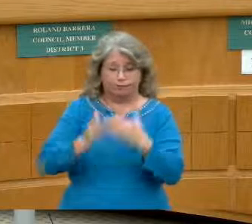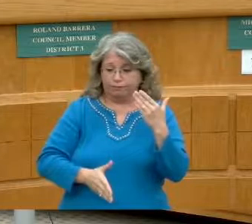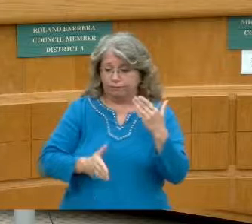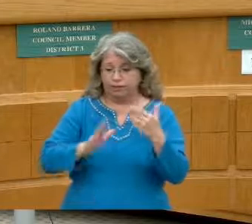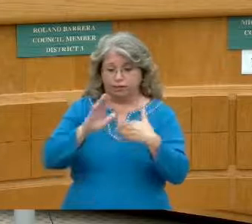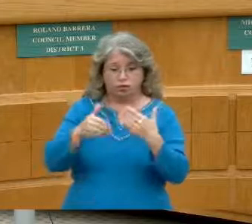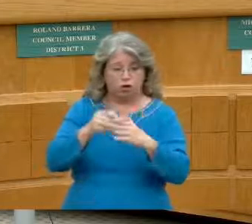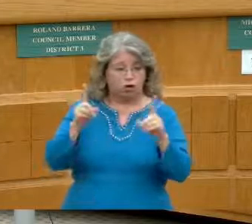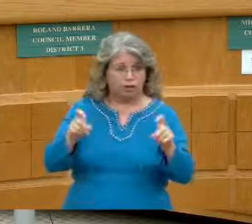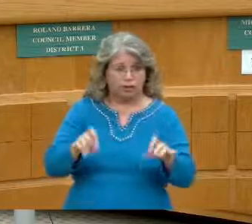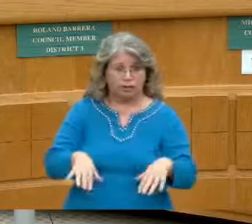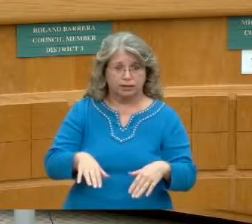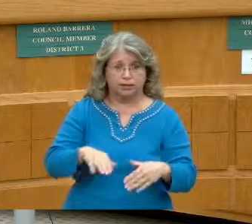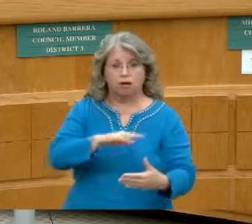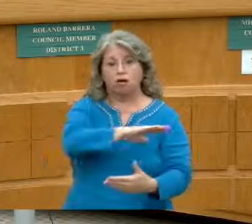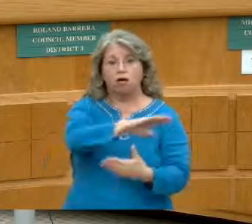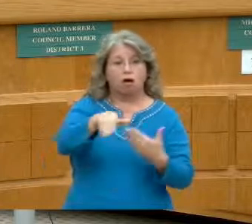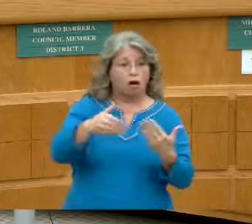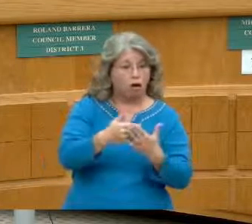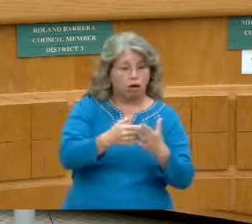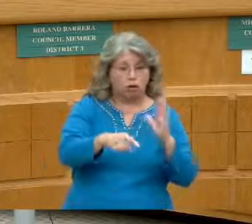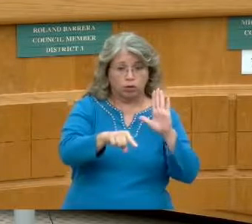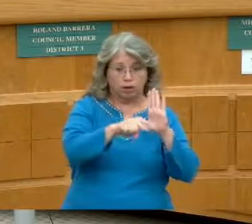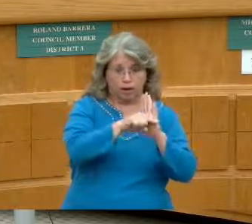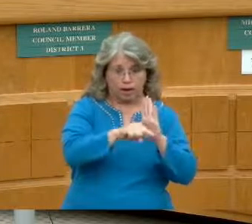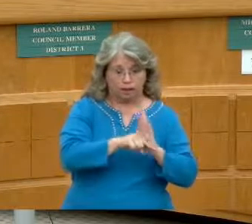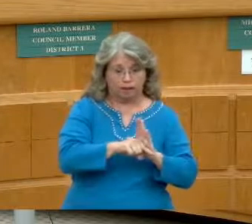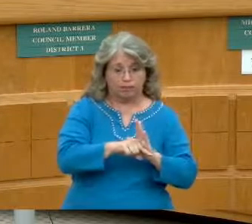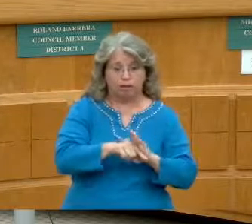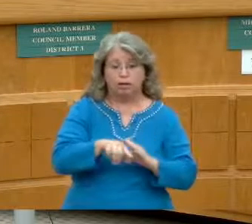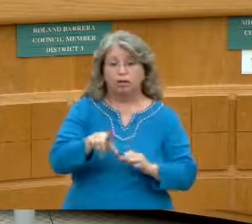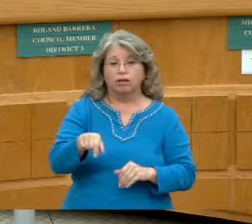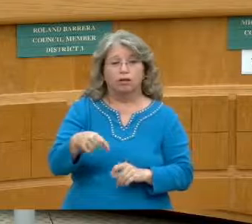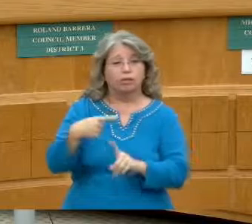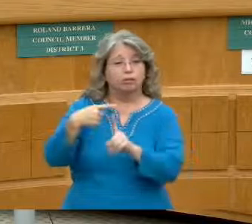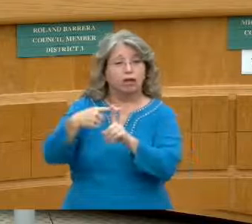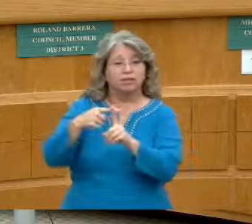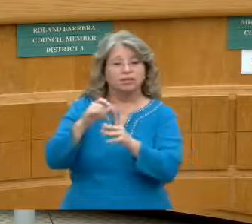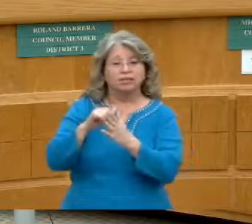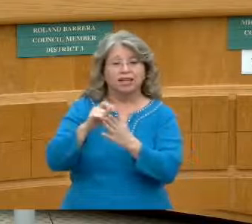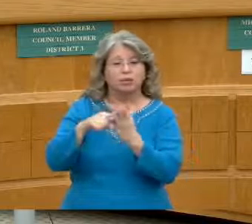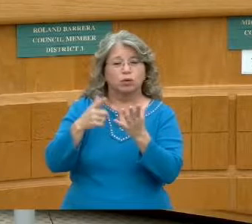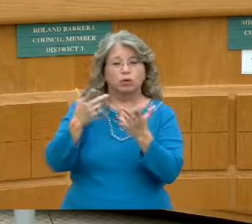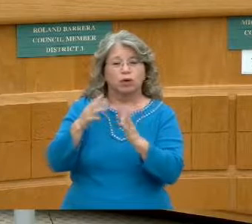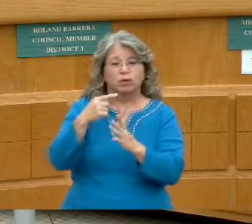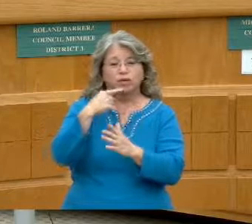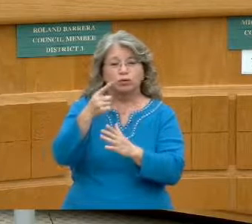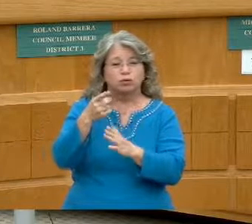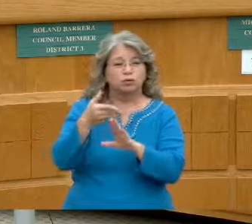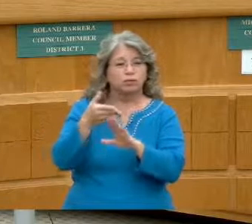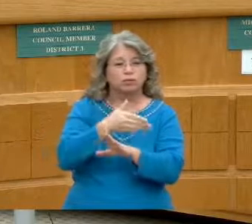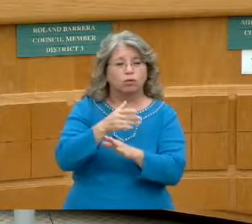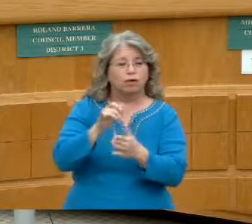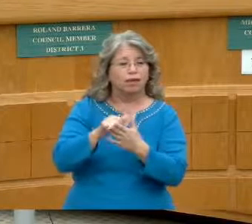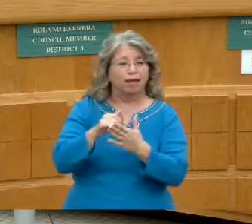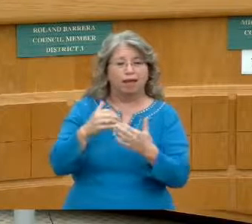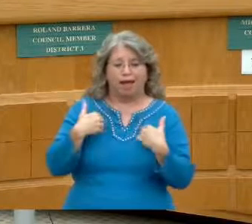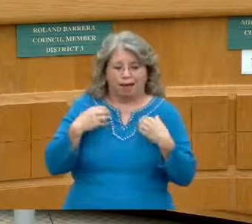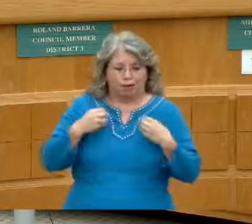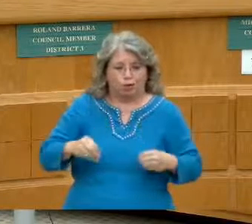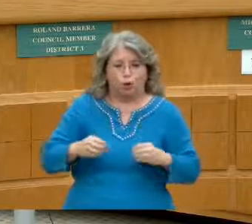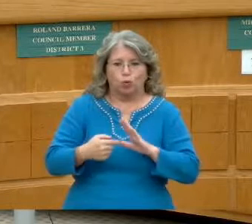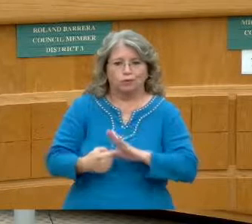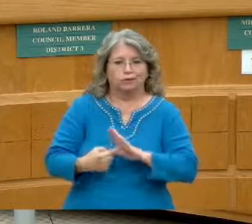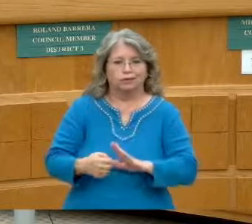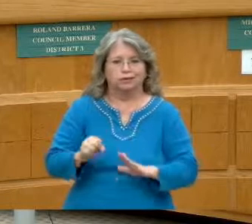yesterday, all of them were negative. So the only positives we had were the ones that we told you about early on that were asymptomatic. And that's where we're at. So we're